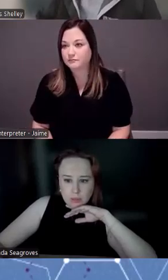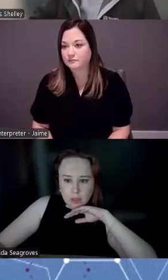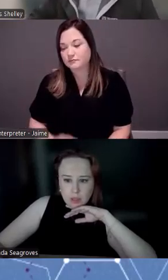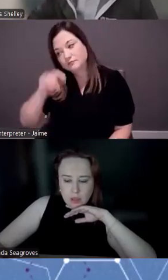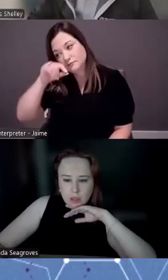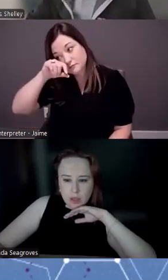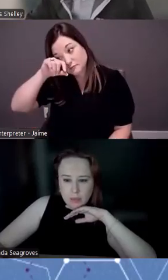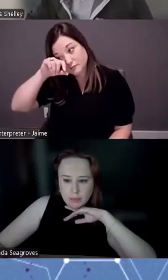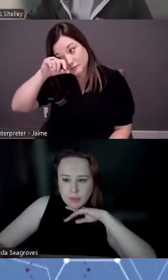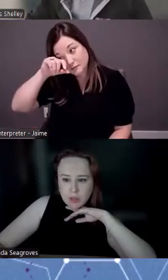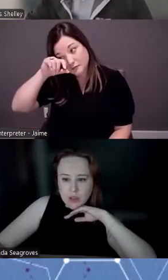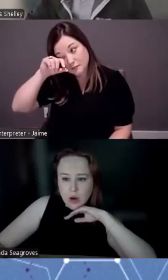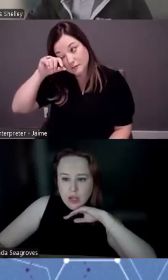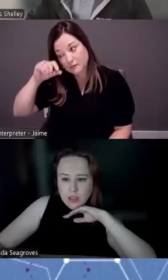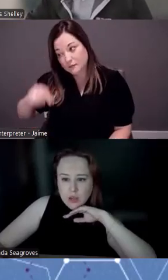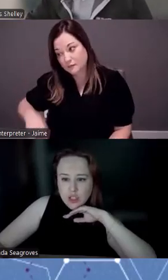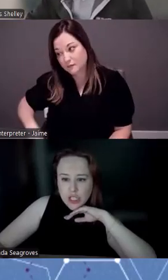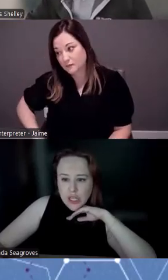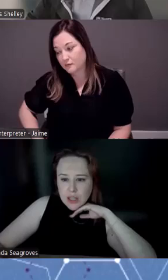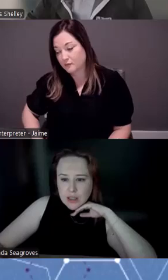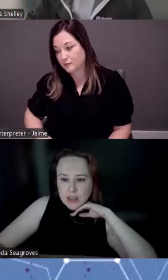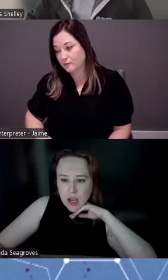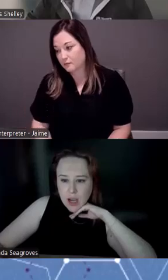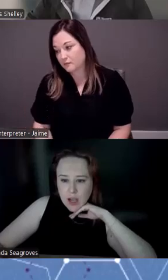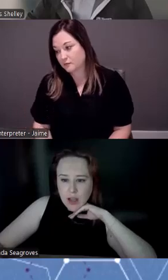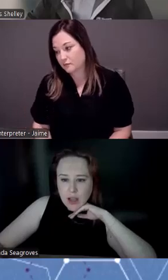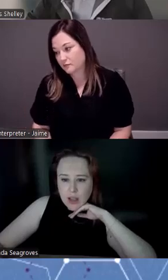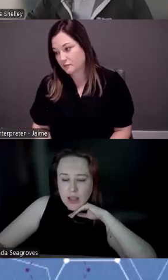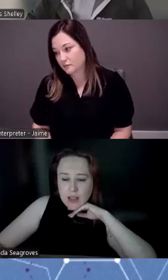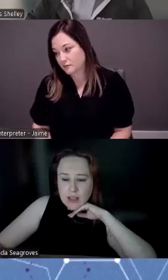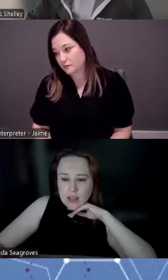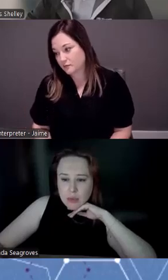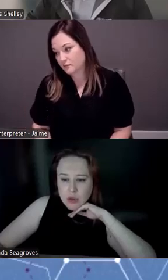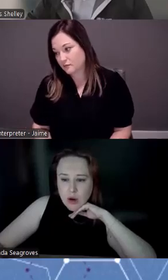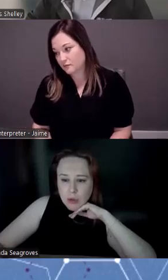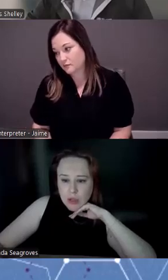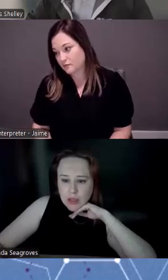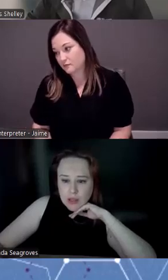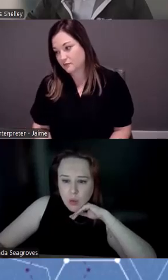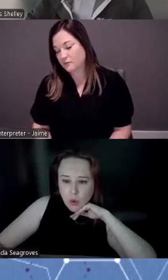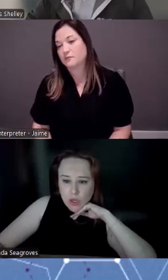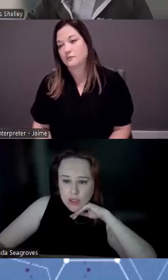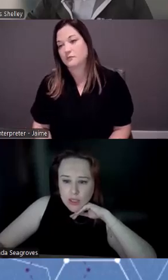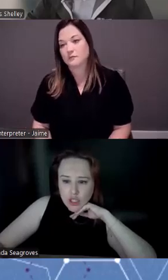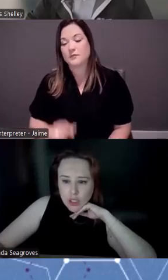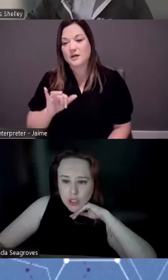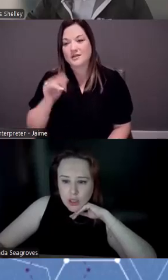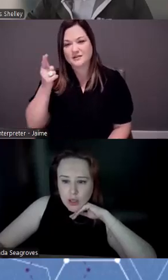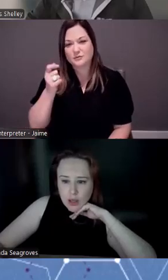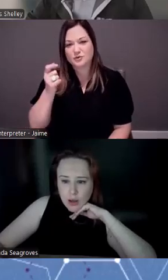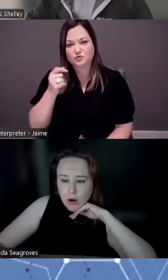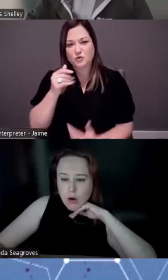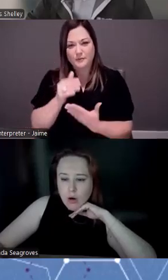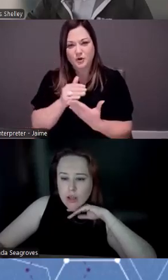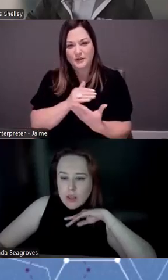Awesome. And so our next question is the subscriber list